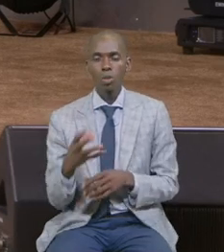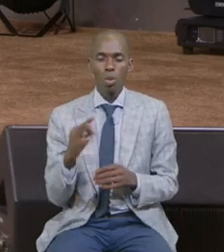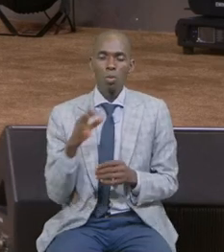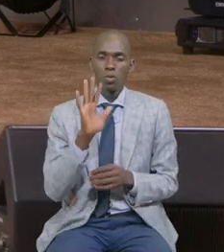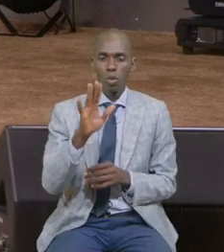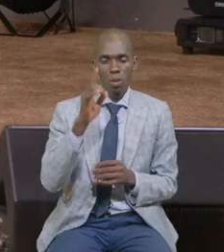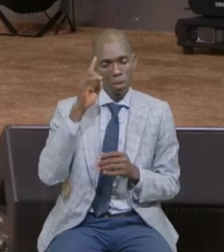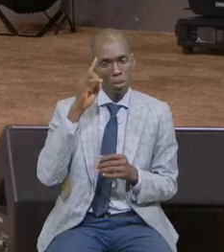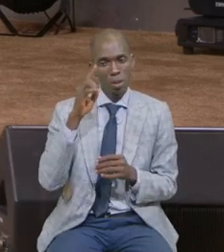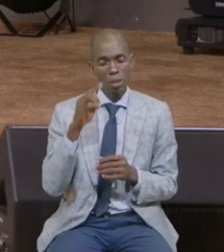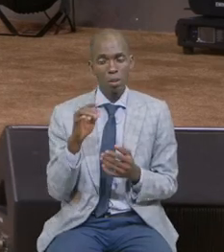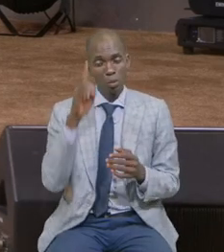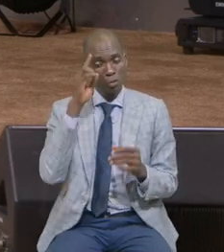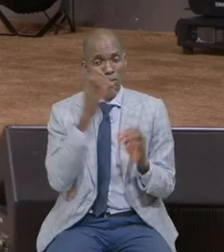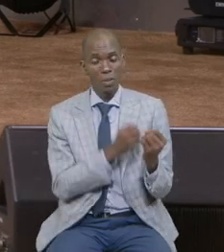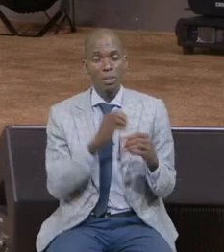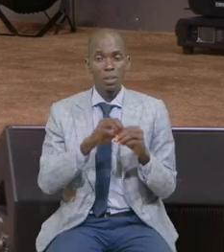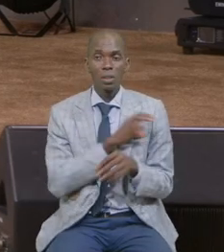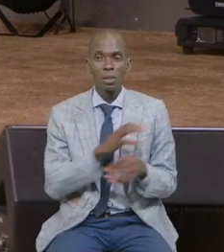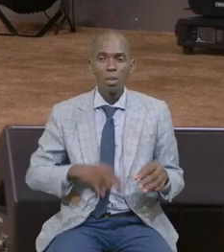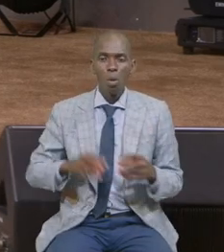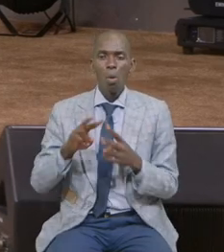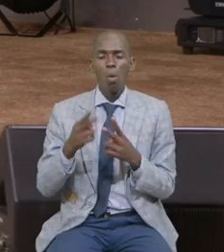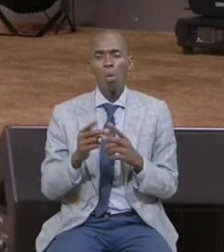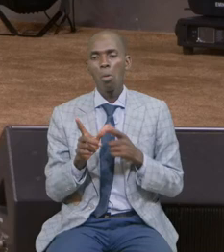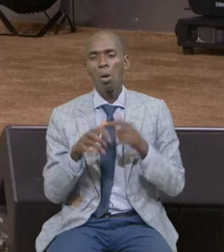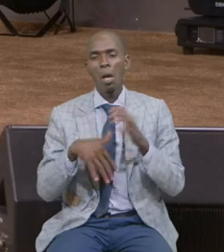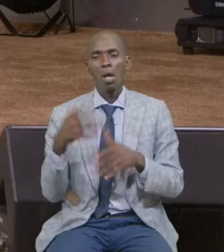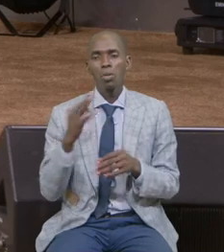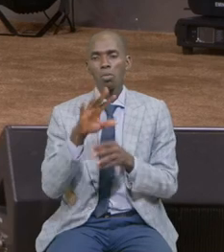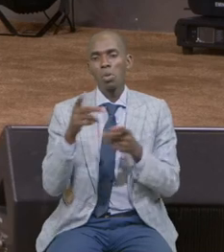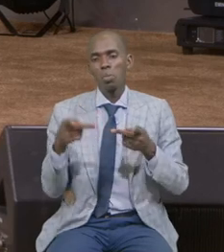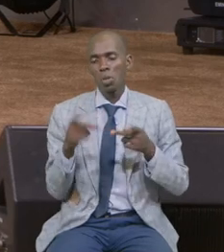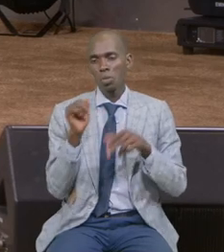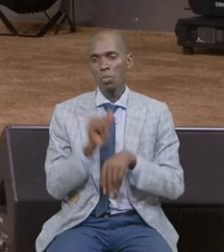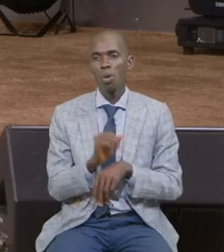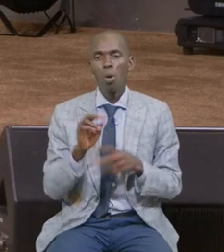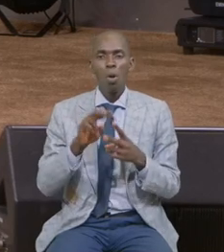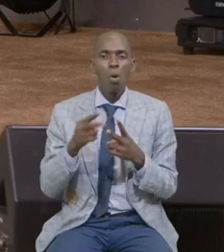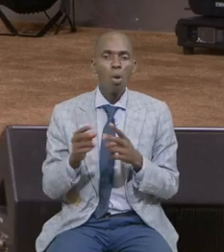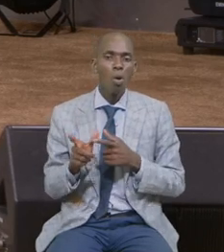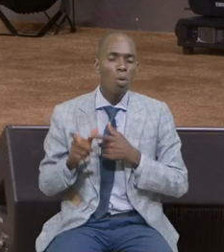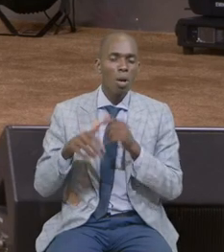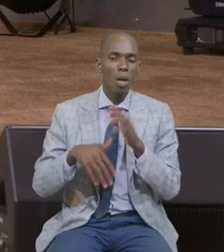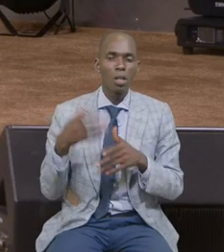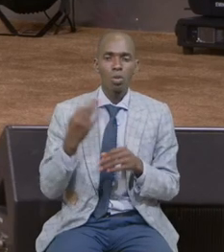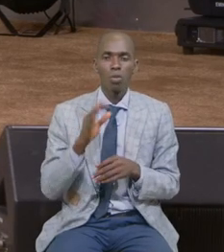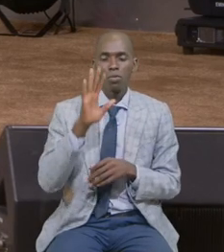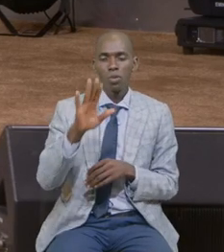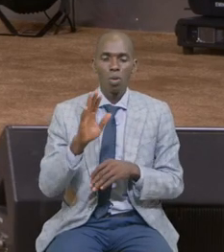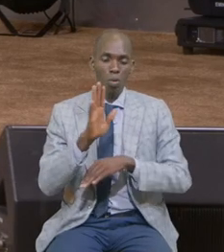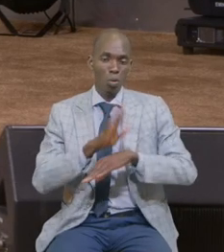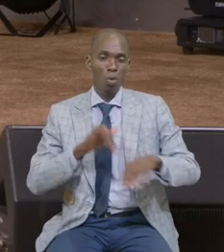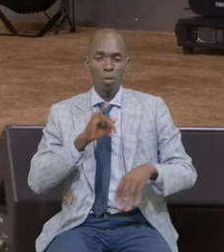Christian faith or you run out of your place of work or you're on out of your ministry or your